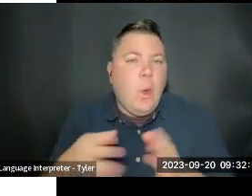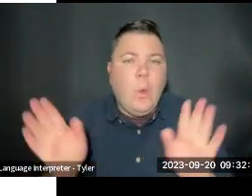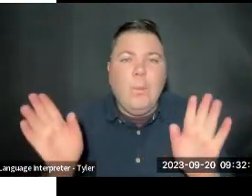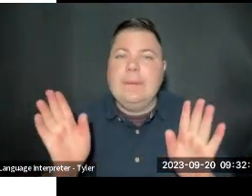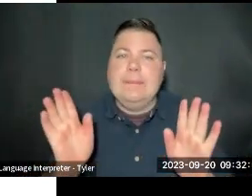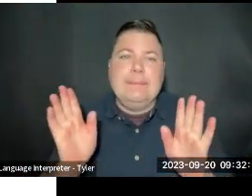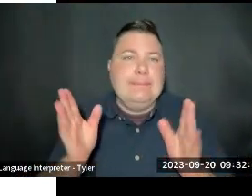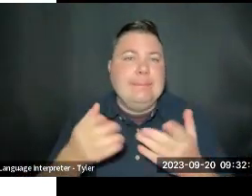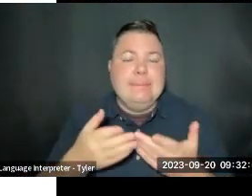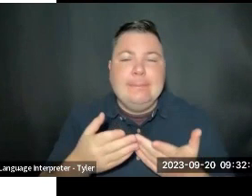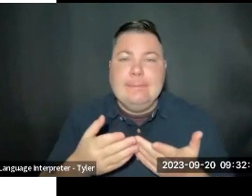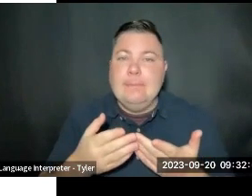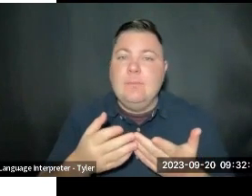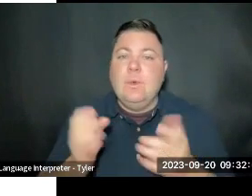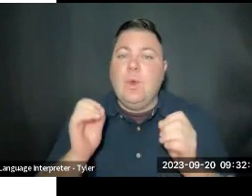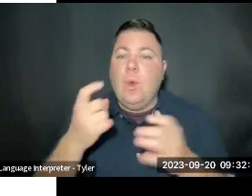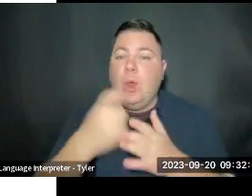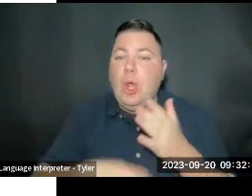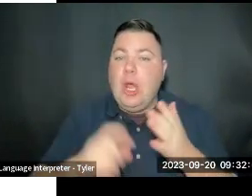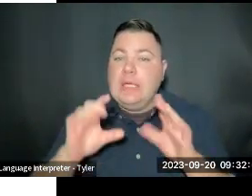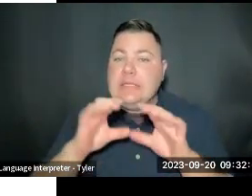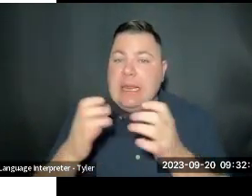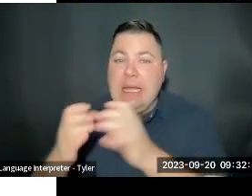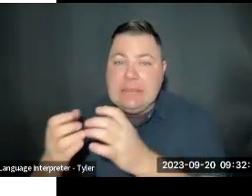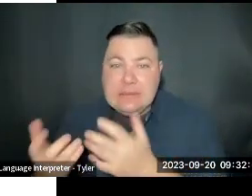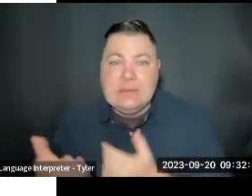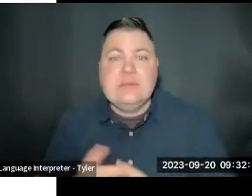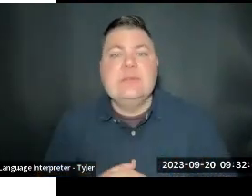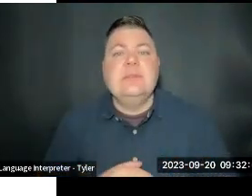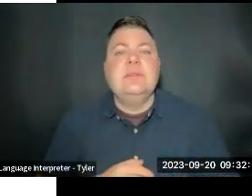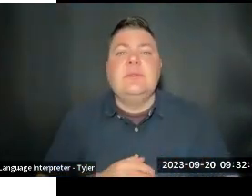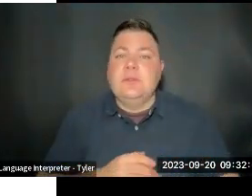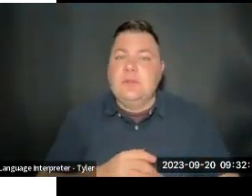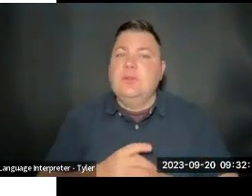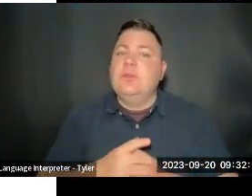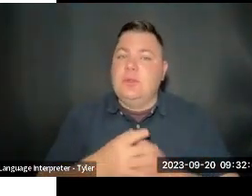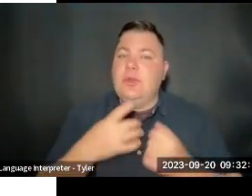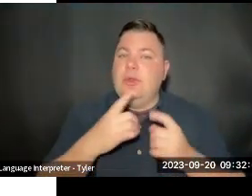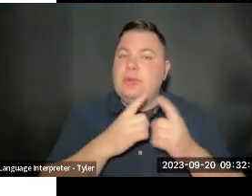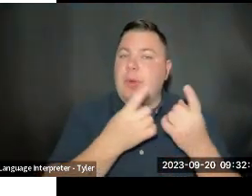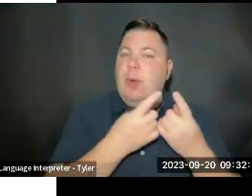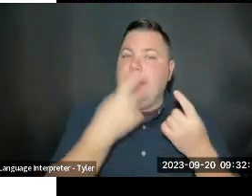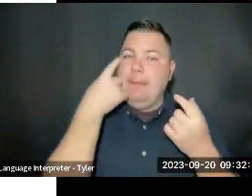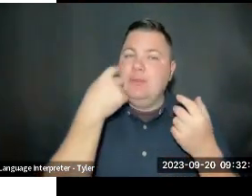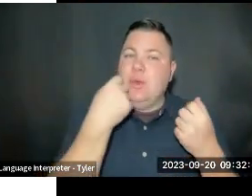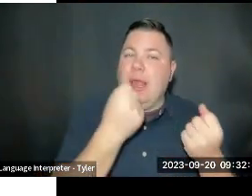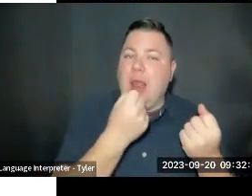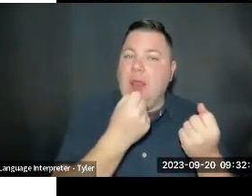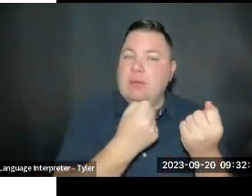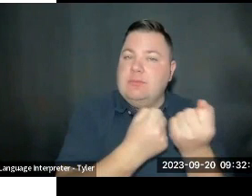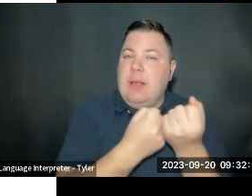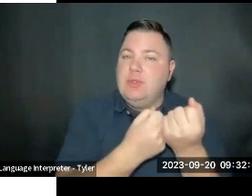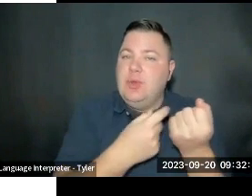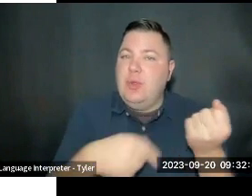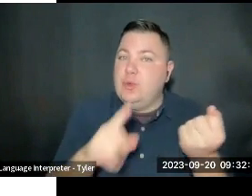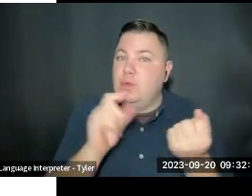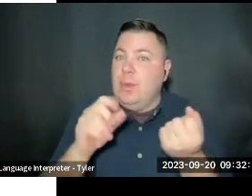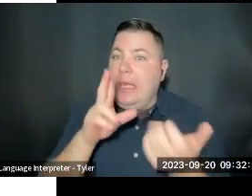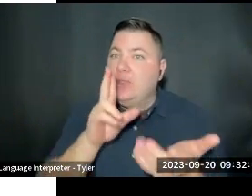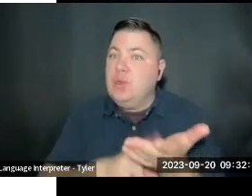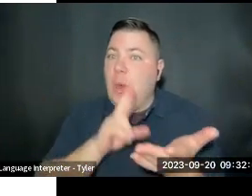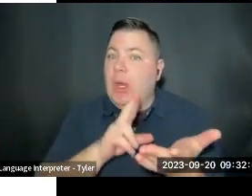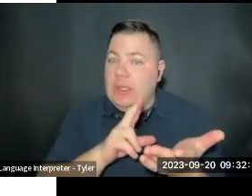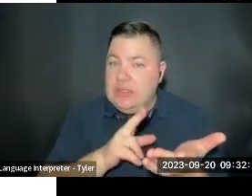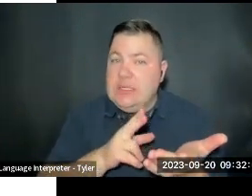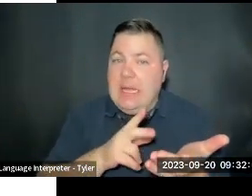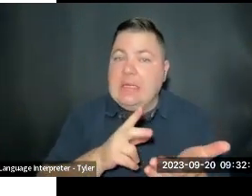are no cost. So the Department of Mental Health is sponsoring those. You can sign up as an individual to attend